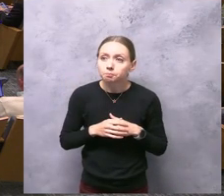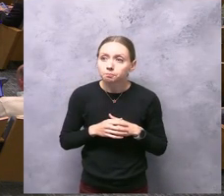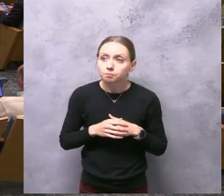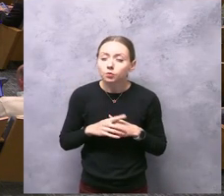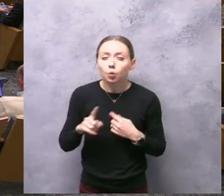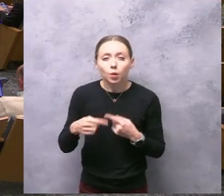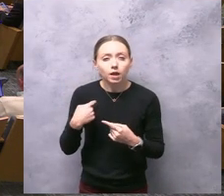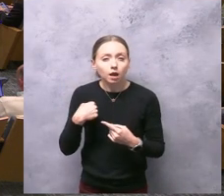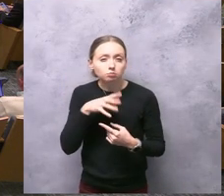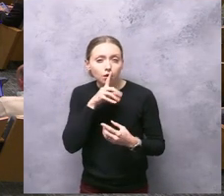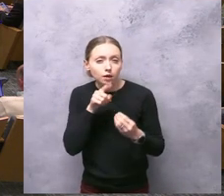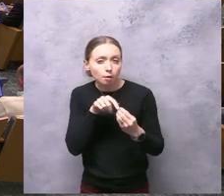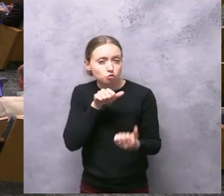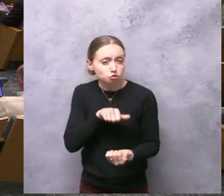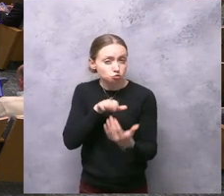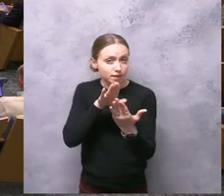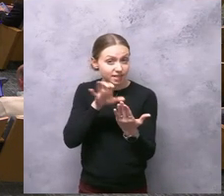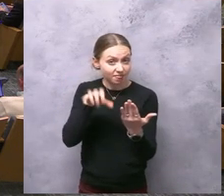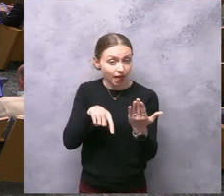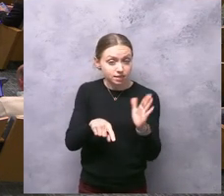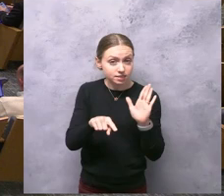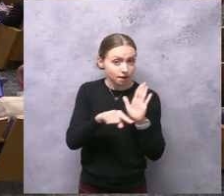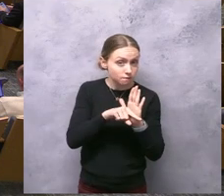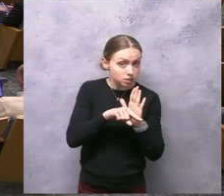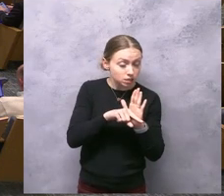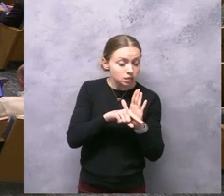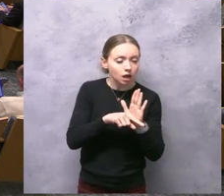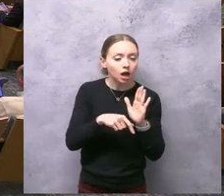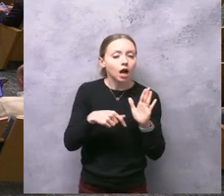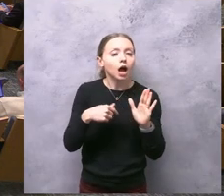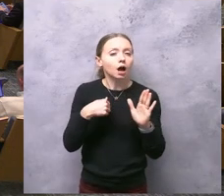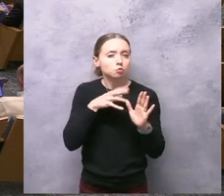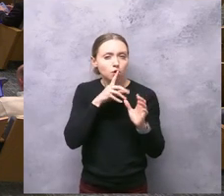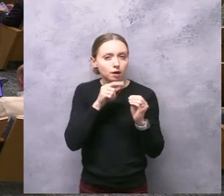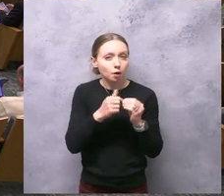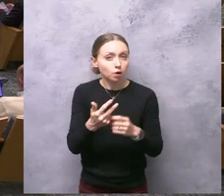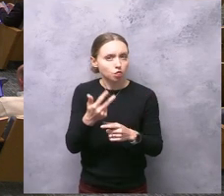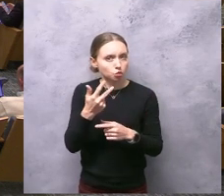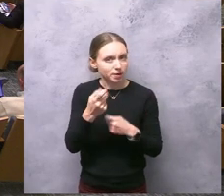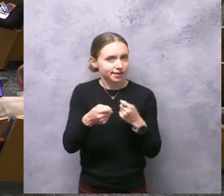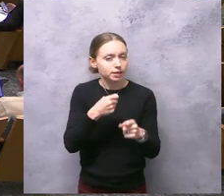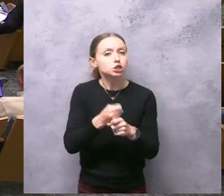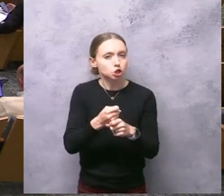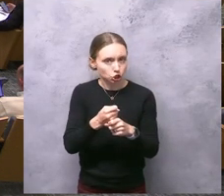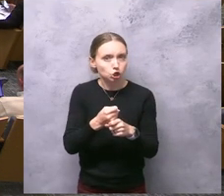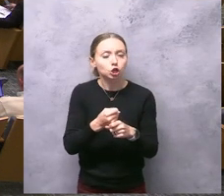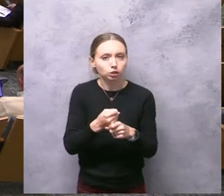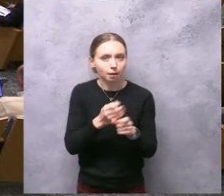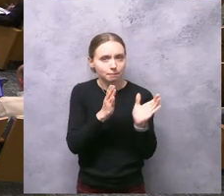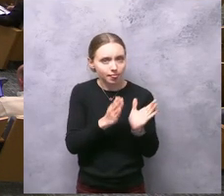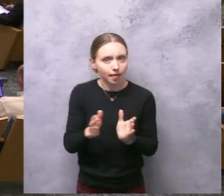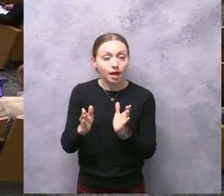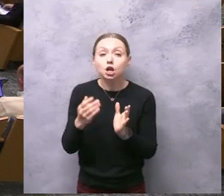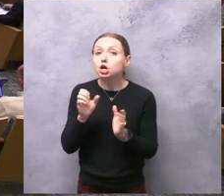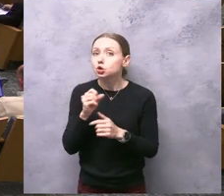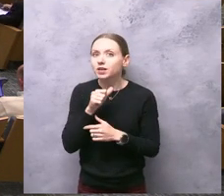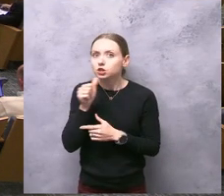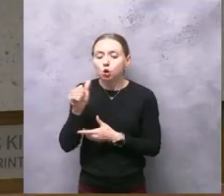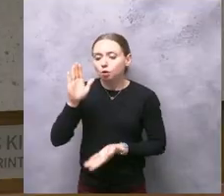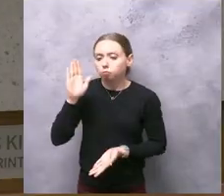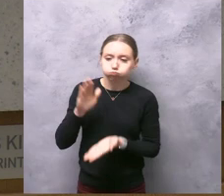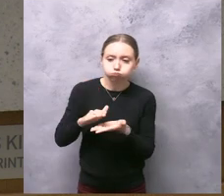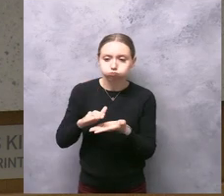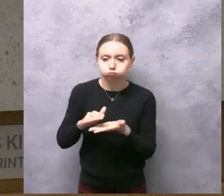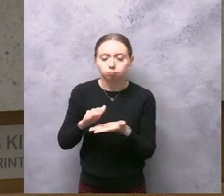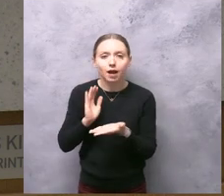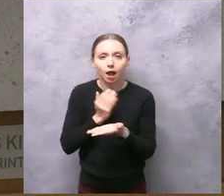the deficit, I'm looking at it as a three-year pattern so that we don't exhaust the fund balance, and we also have another legislative